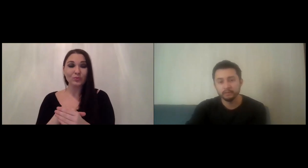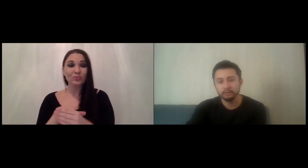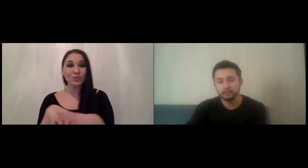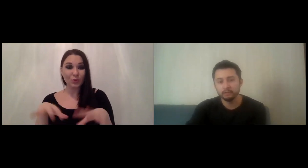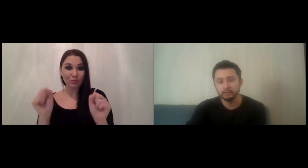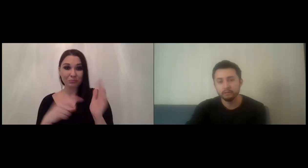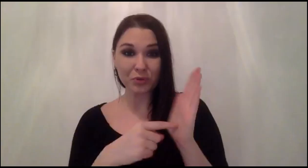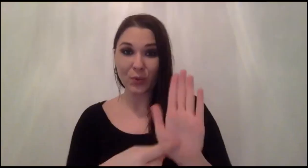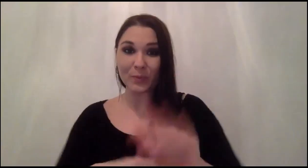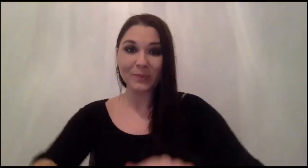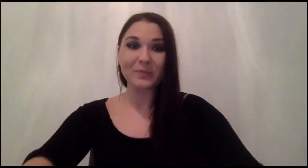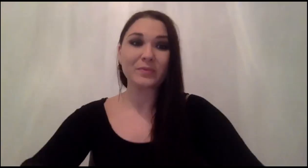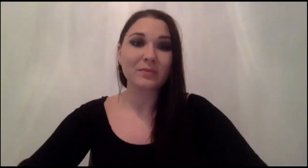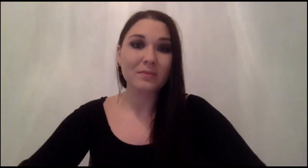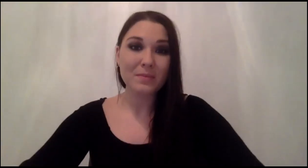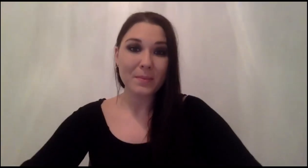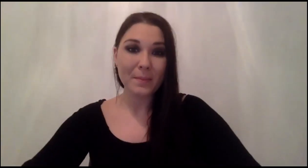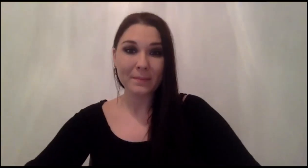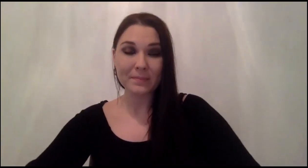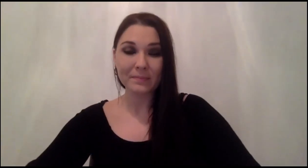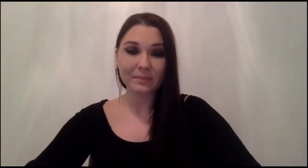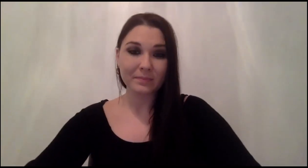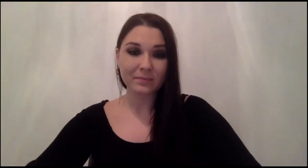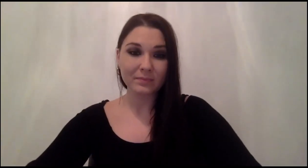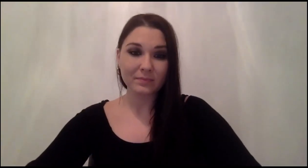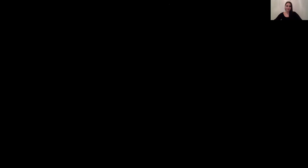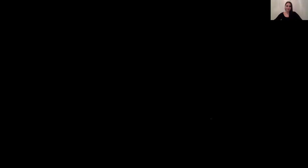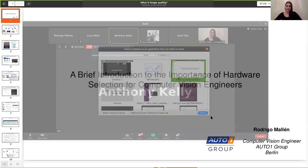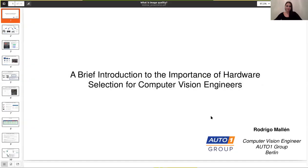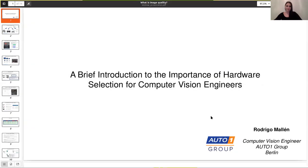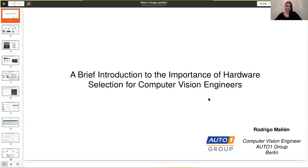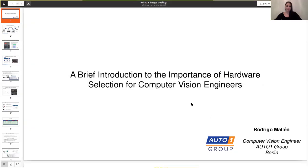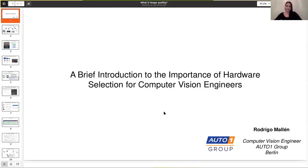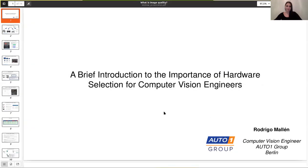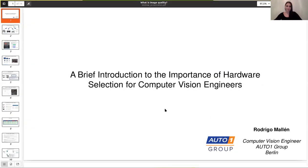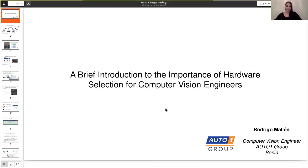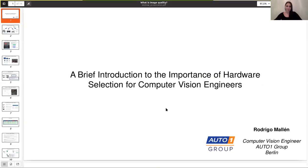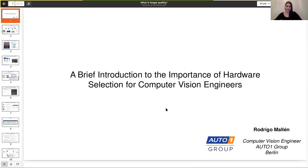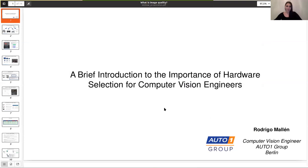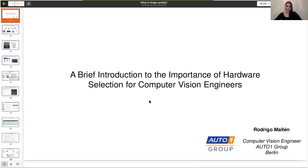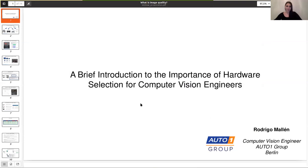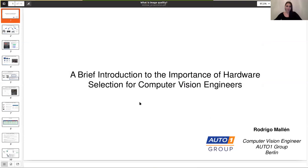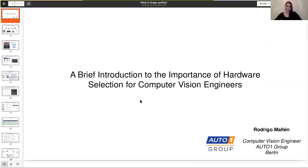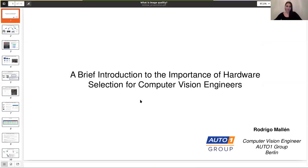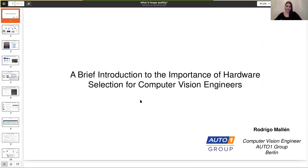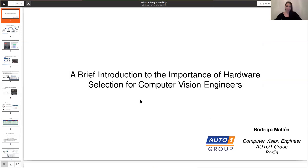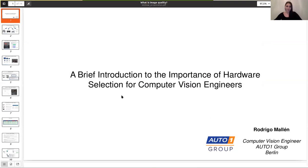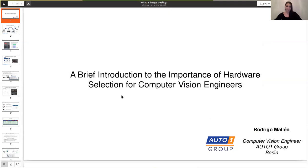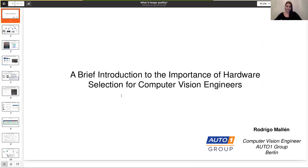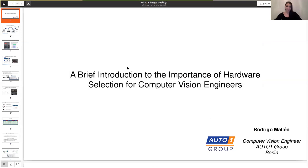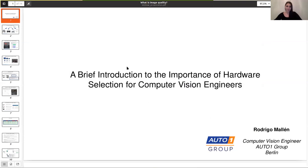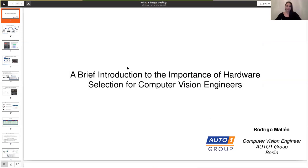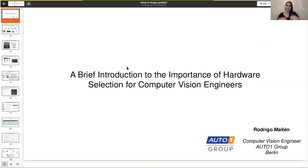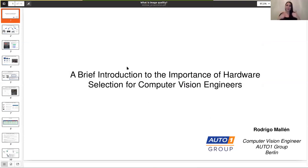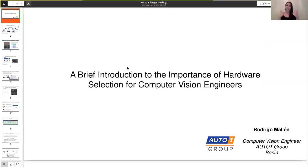okay um I hope you guys